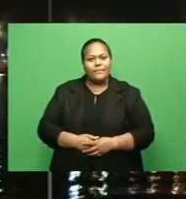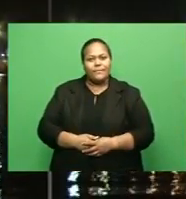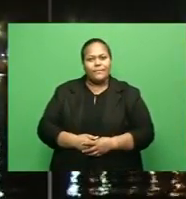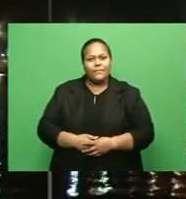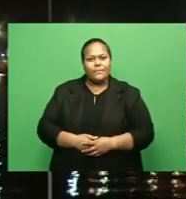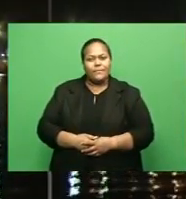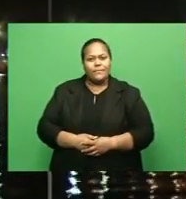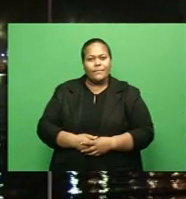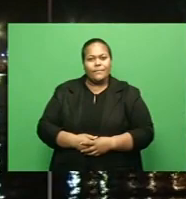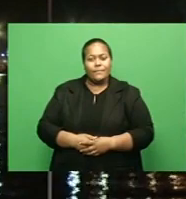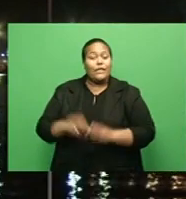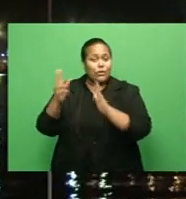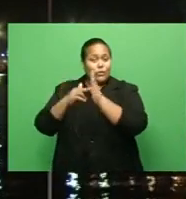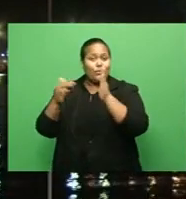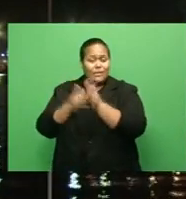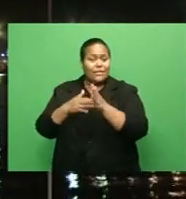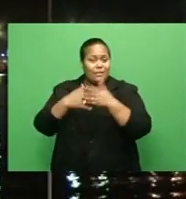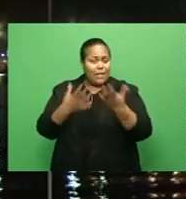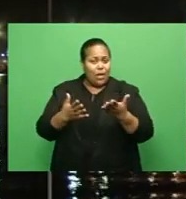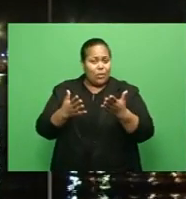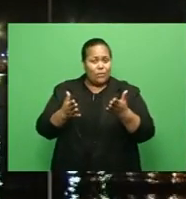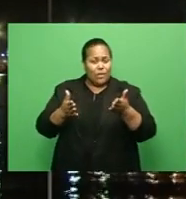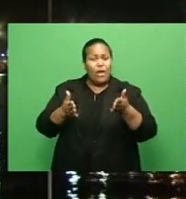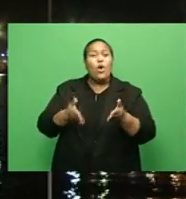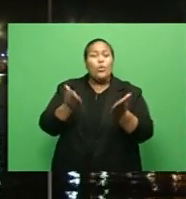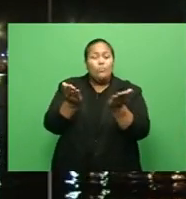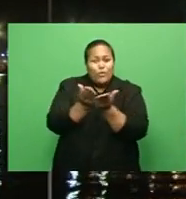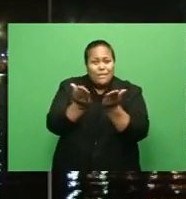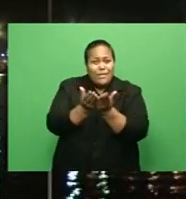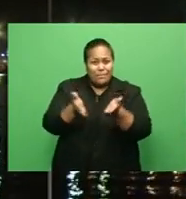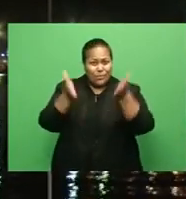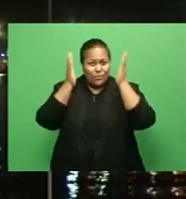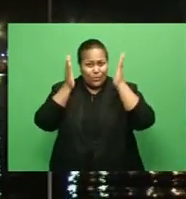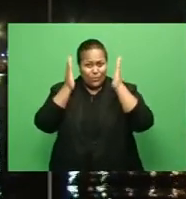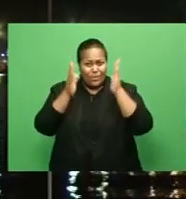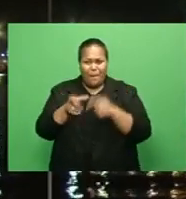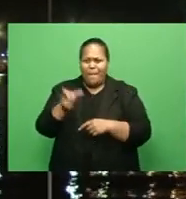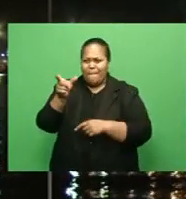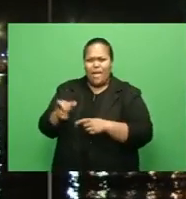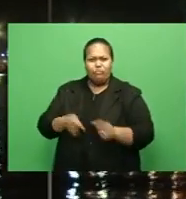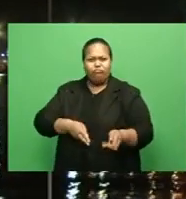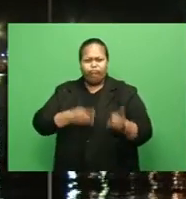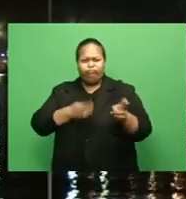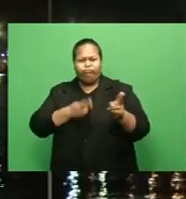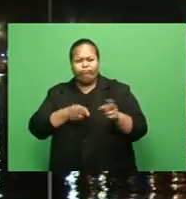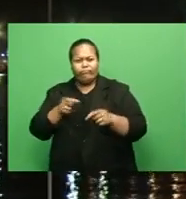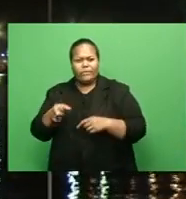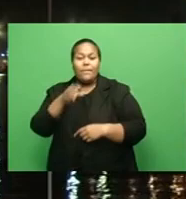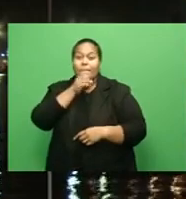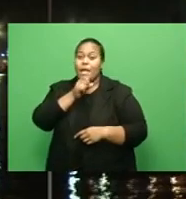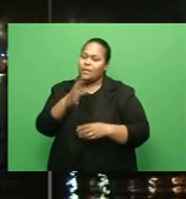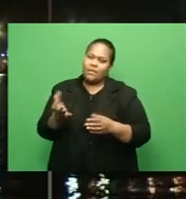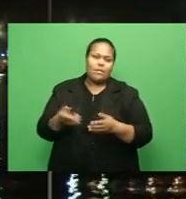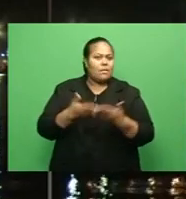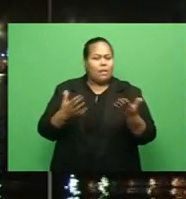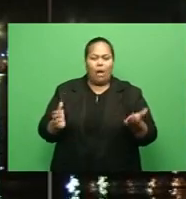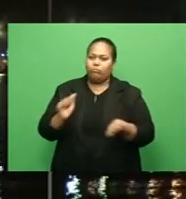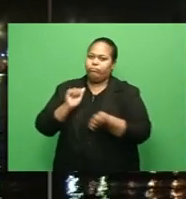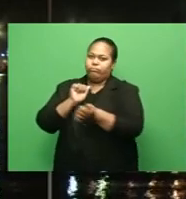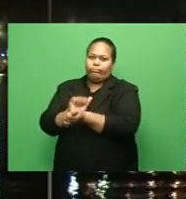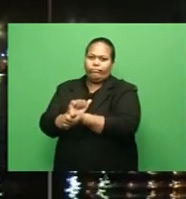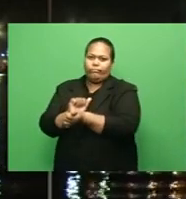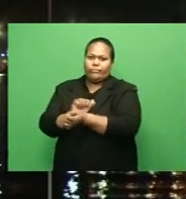And turning to New Zealand, the Christchurch mosque shooting terrorist is now behind bars, beginning his life sentence. He arrived back in